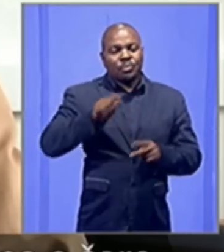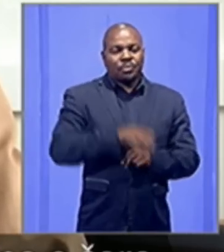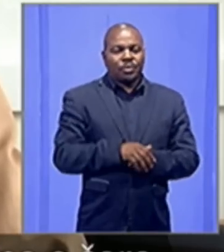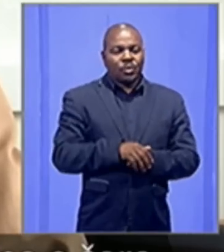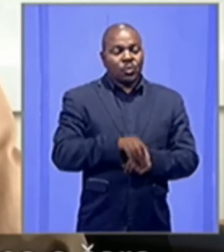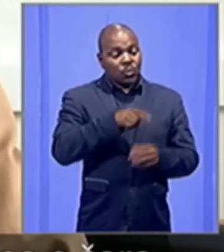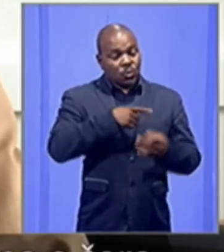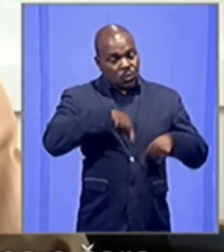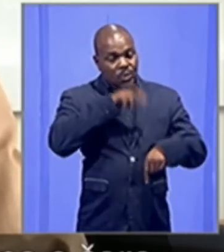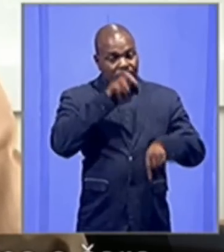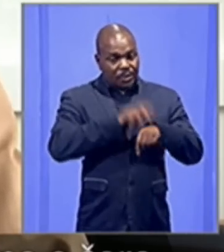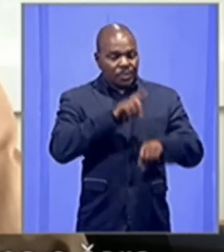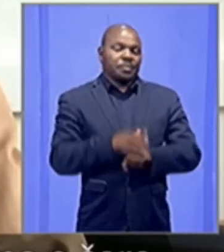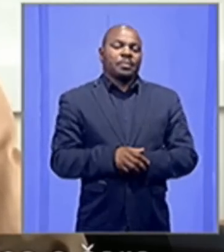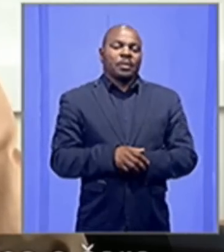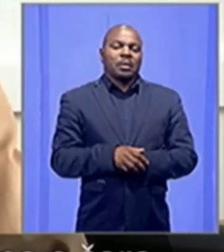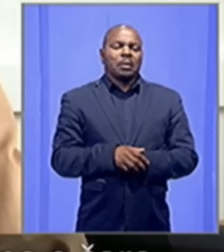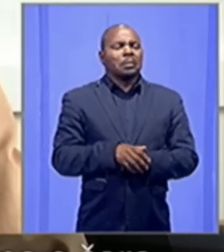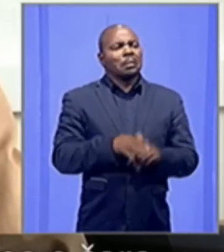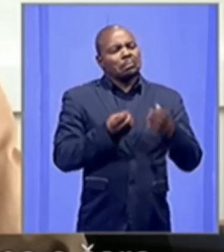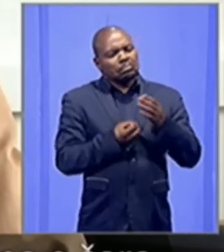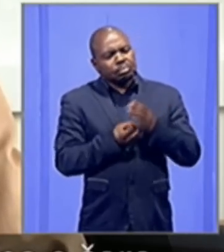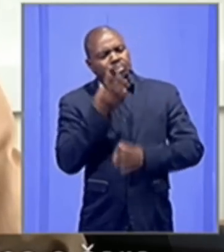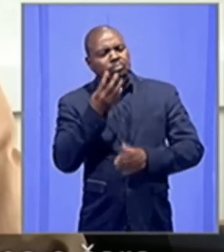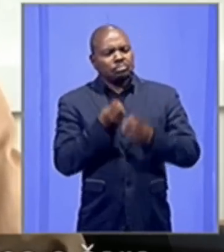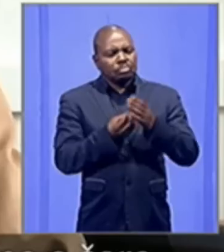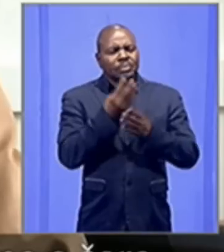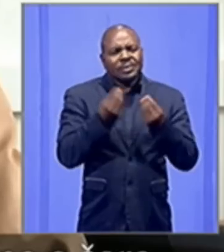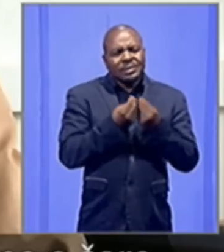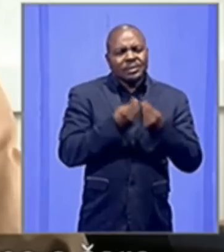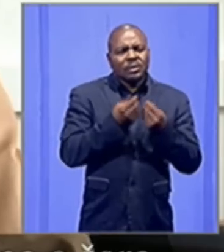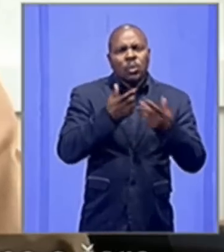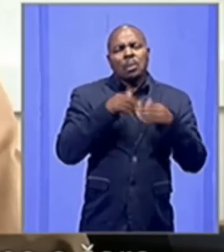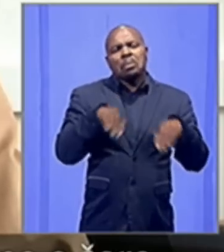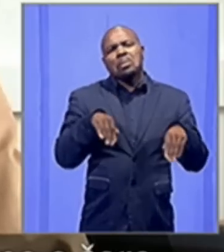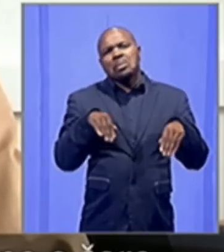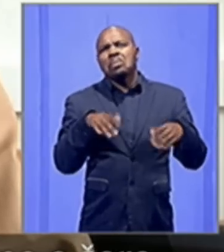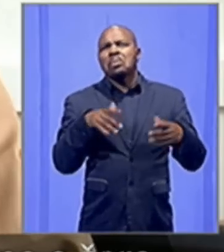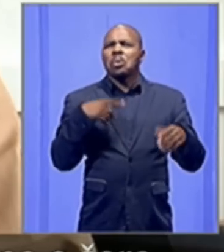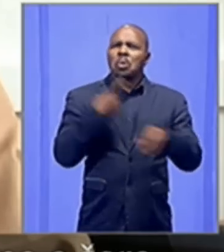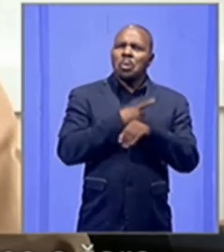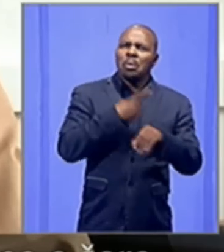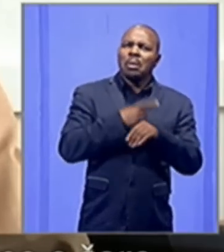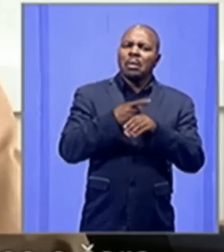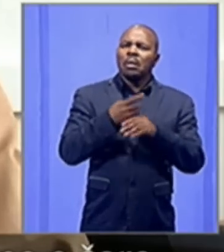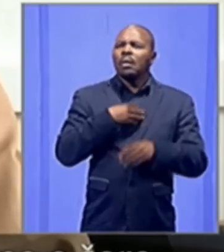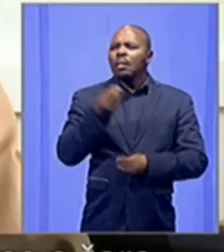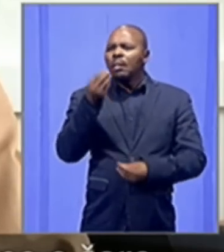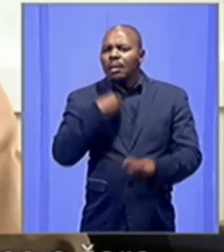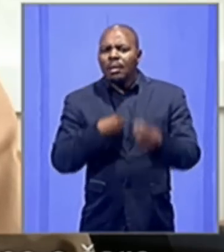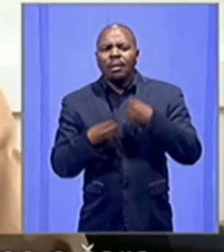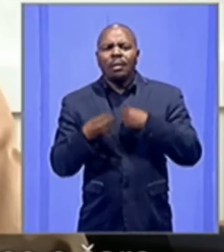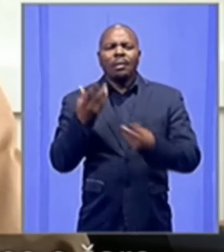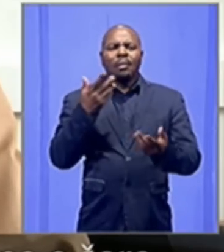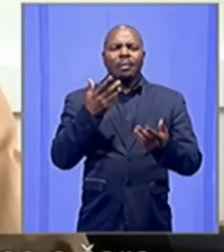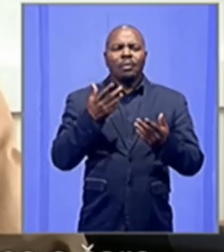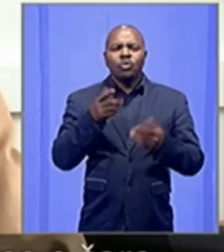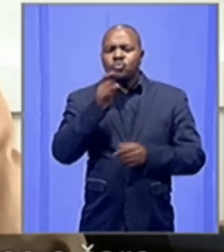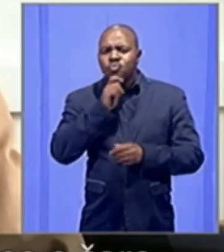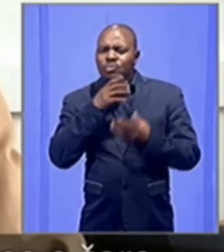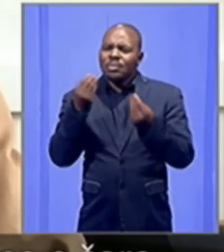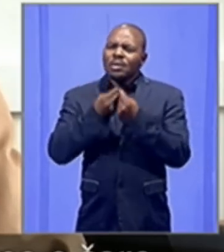tsela ya hore re be le tlhahiso jwalo ka naha, re ske ra dulela fela ho ja le ho sebedisa